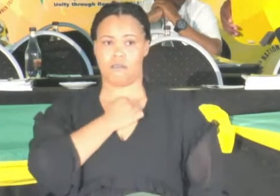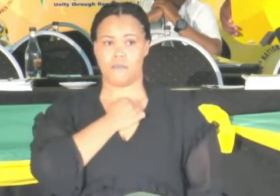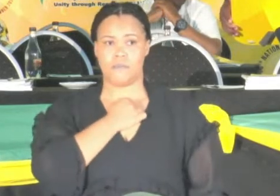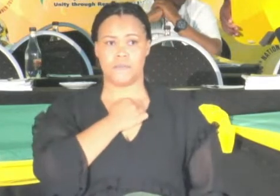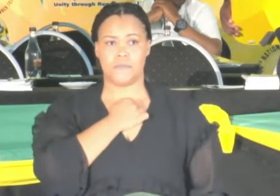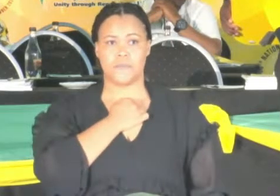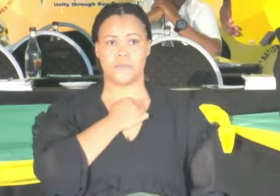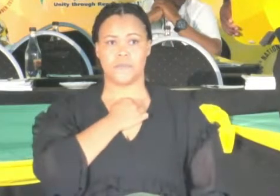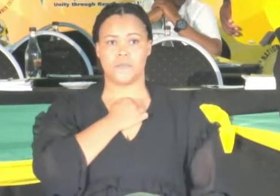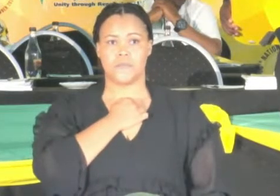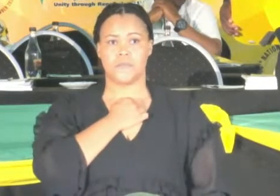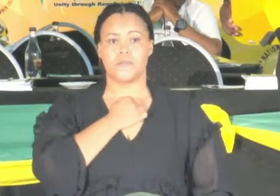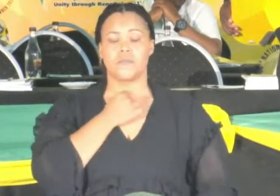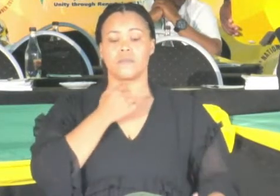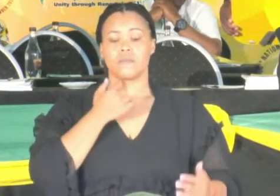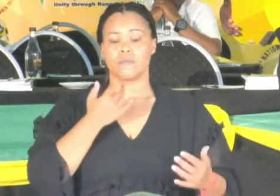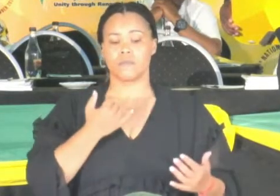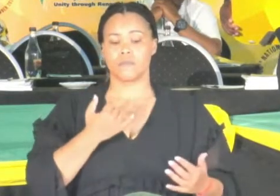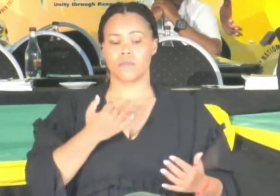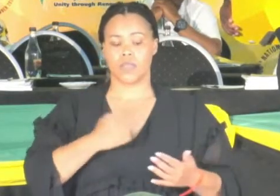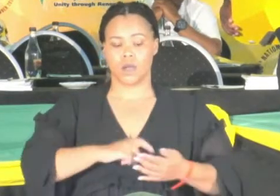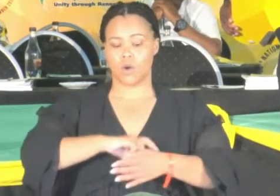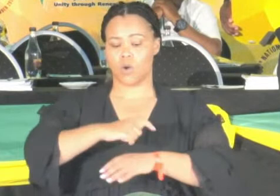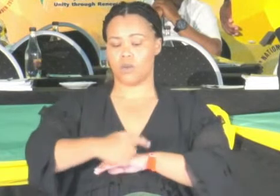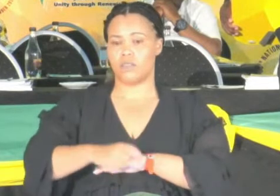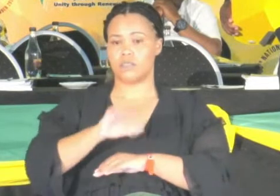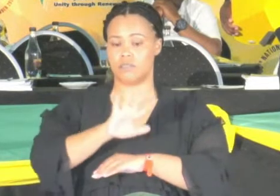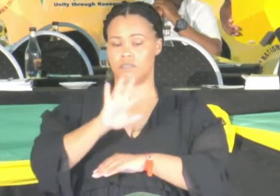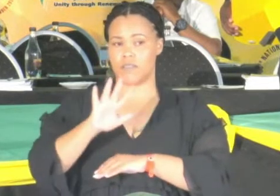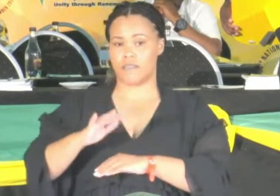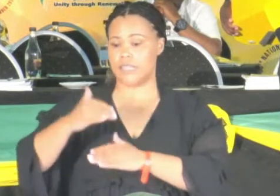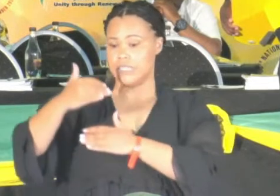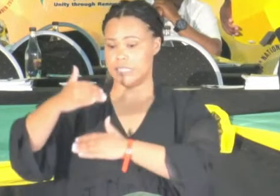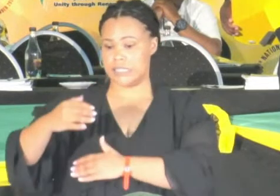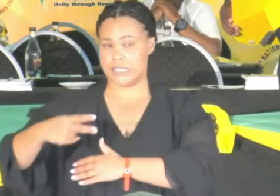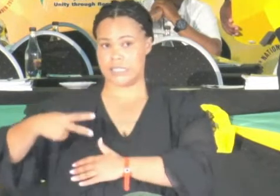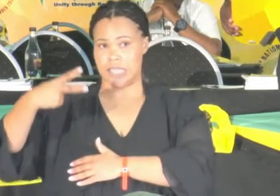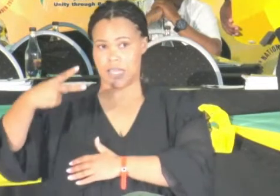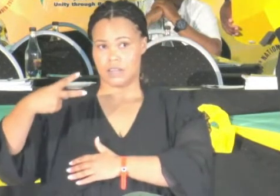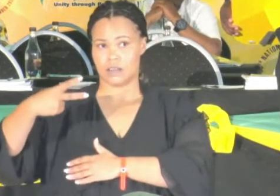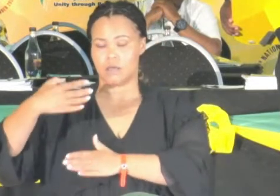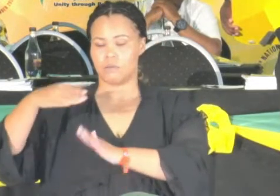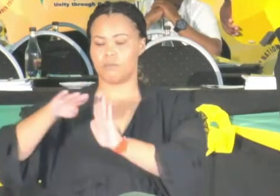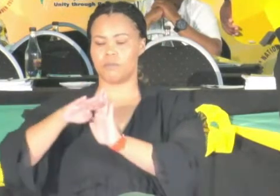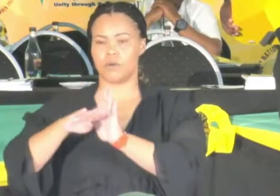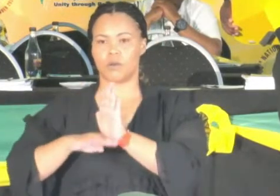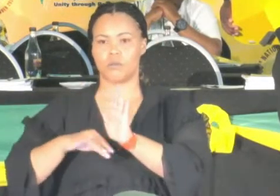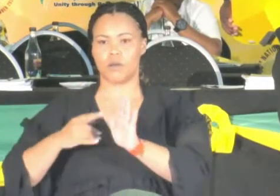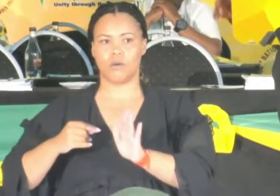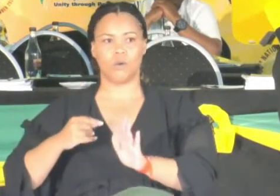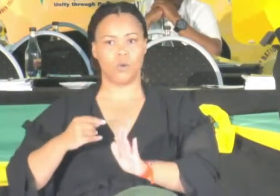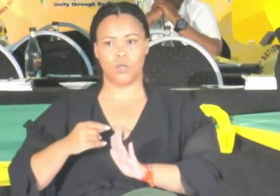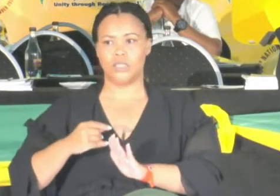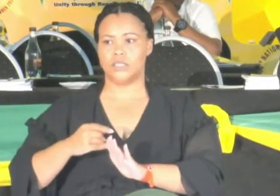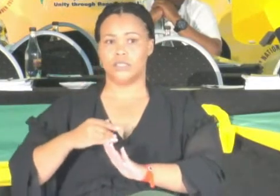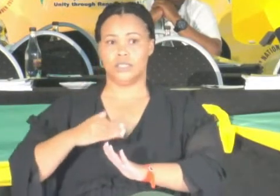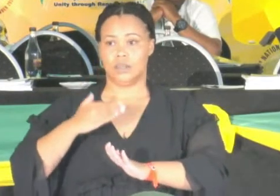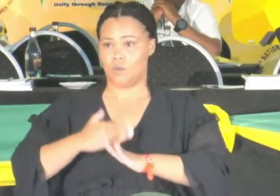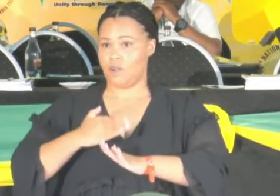Our program for this second part of the 55th conference will be intensive.